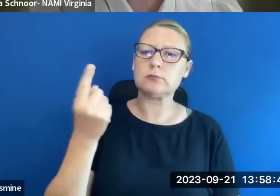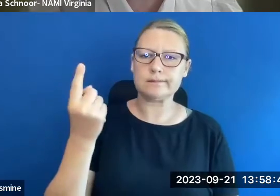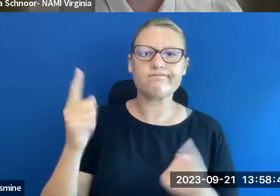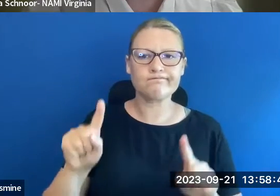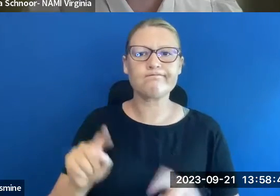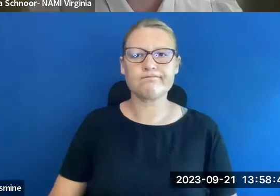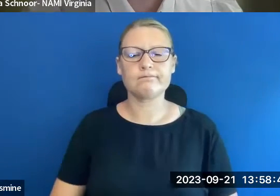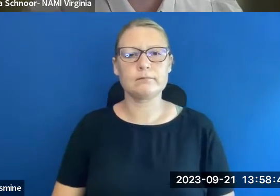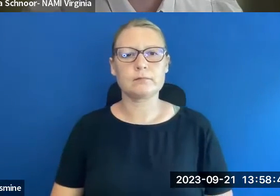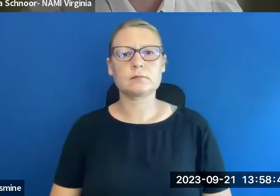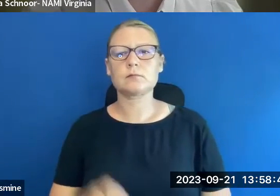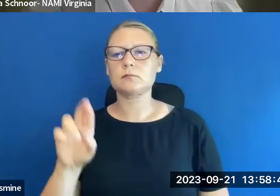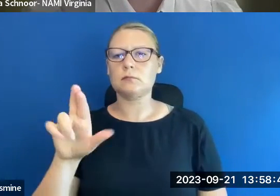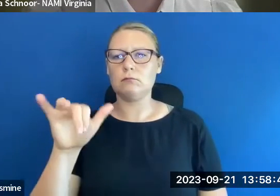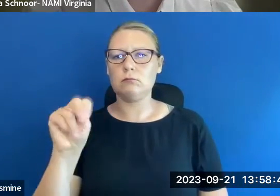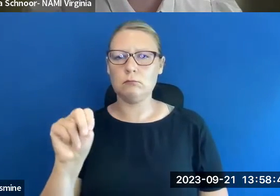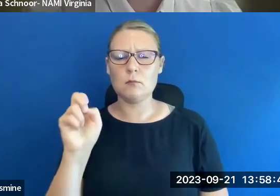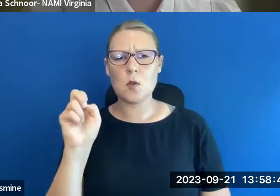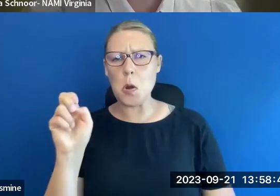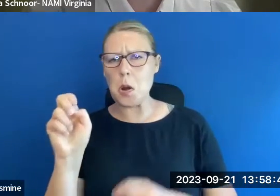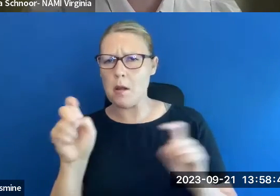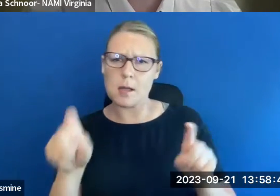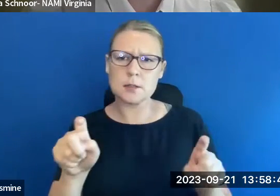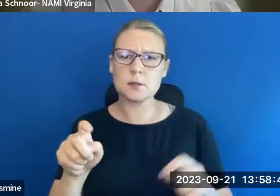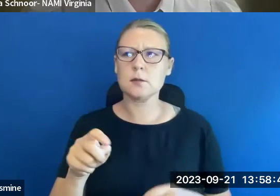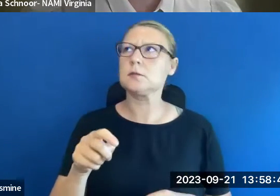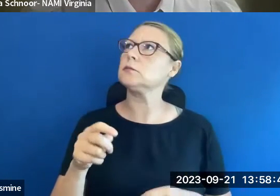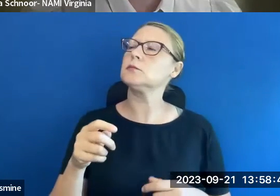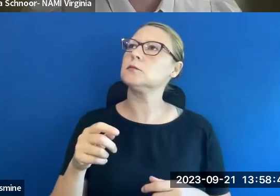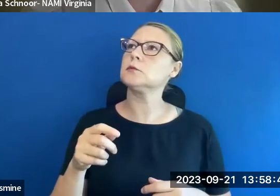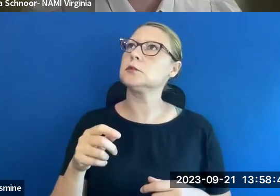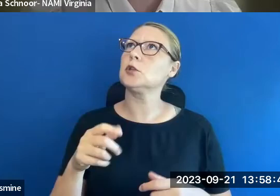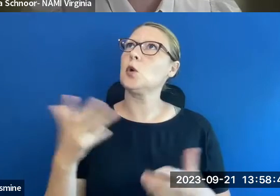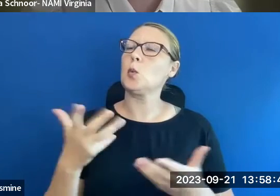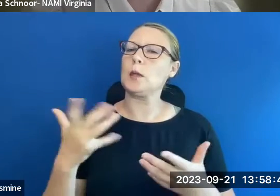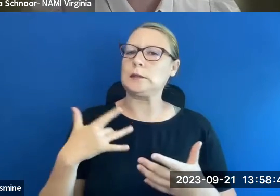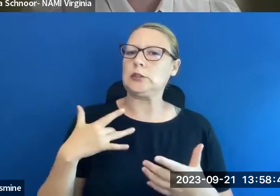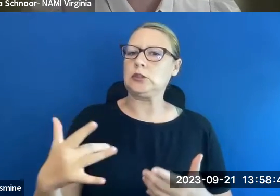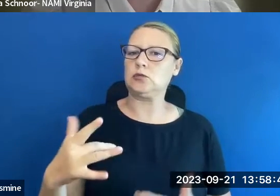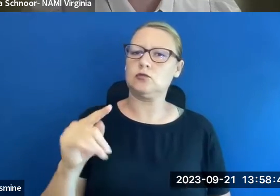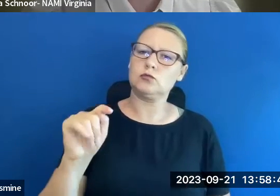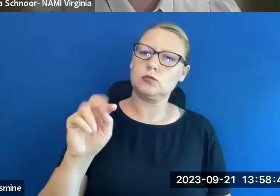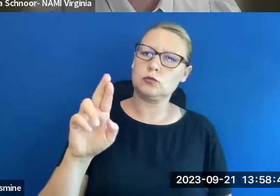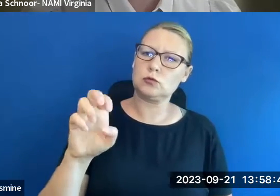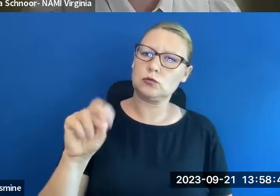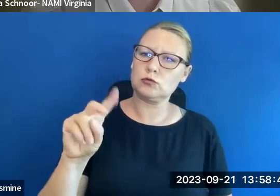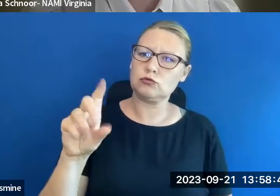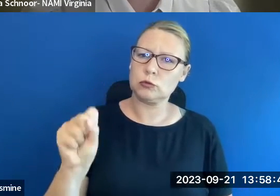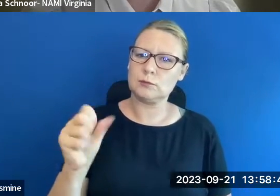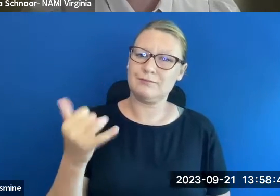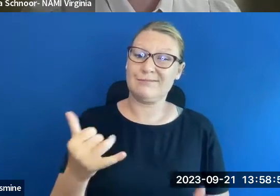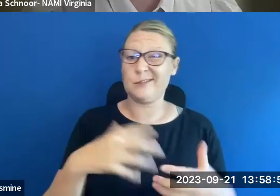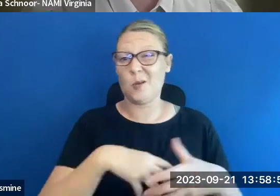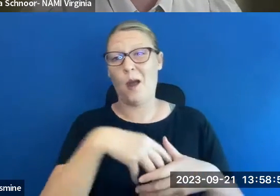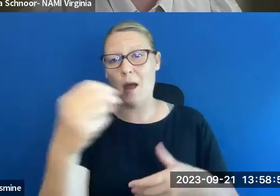What trends are you seeing in mental health outcomes for American youth, particularly as we come out of this time